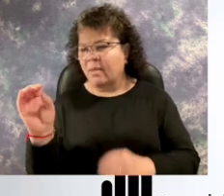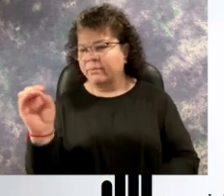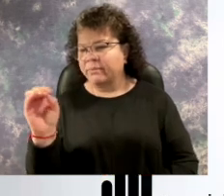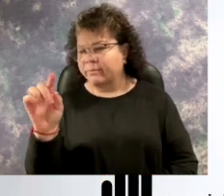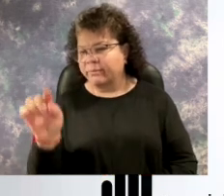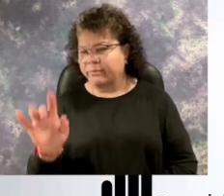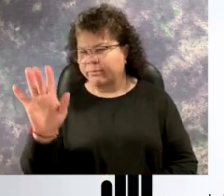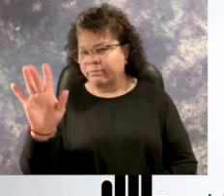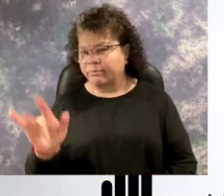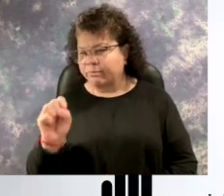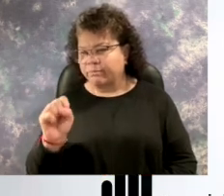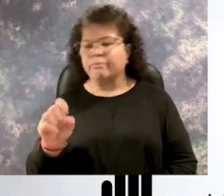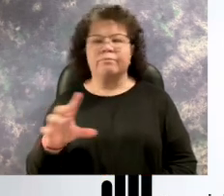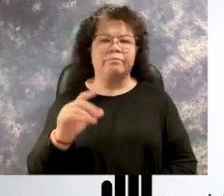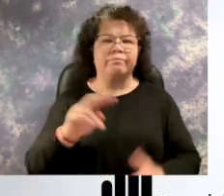we're okay to move.